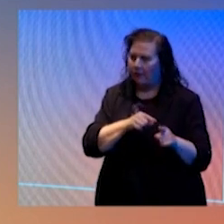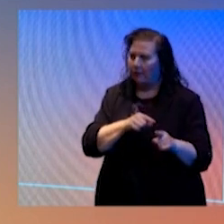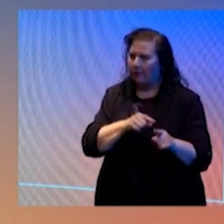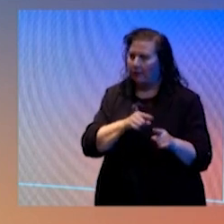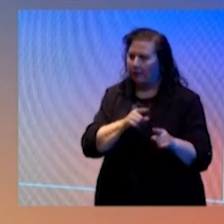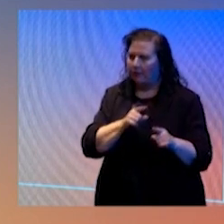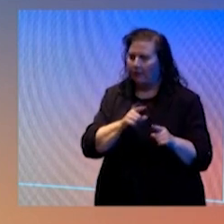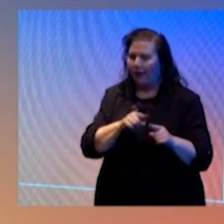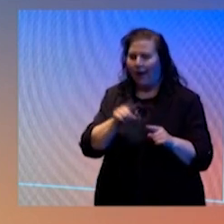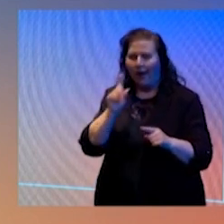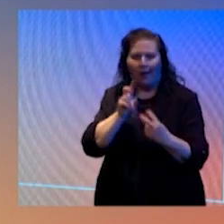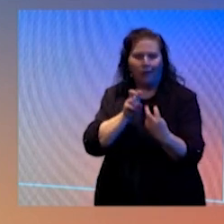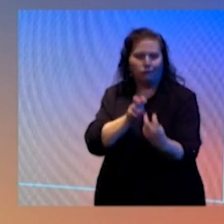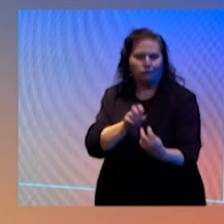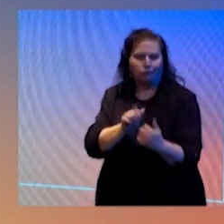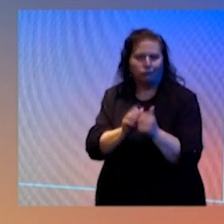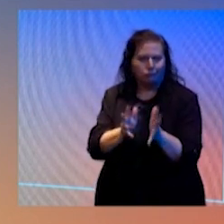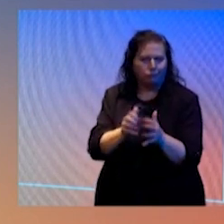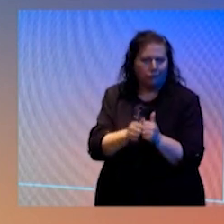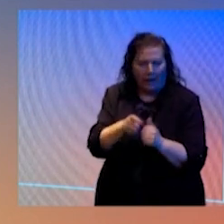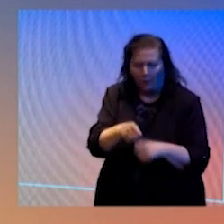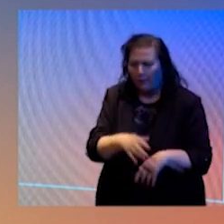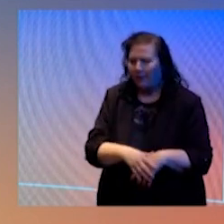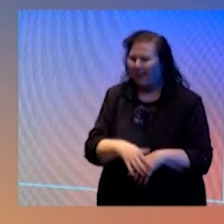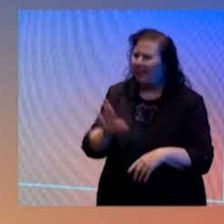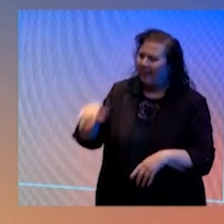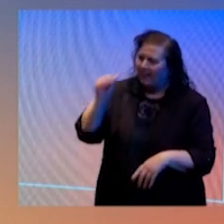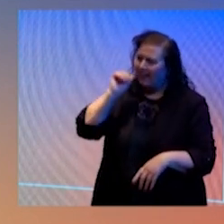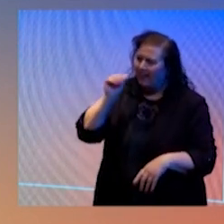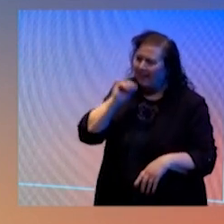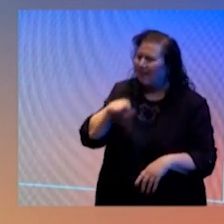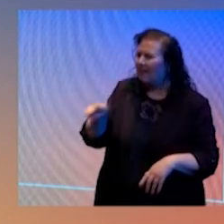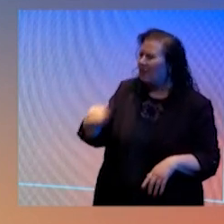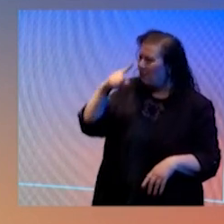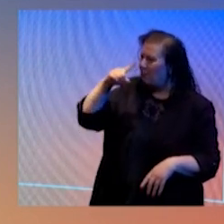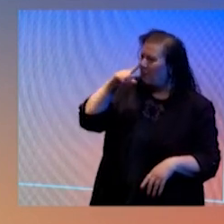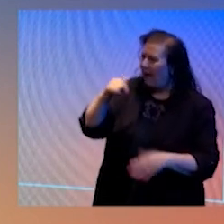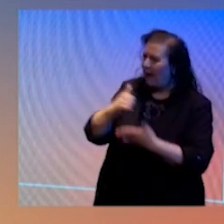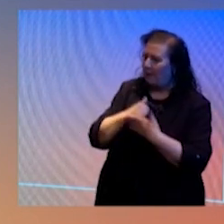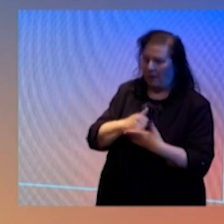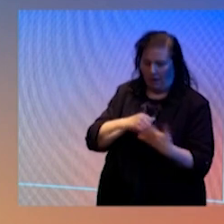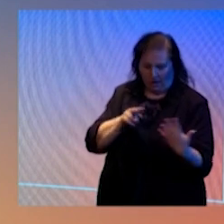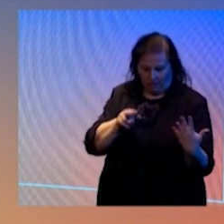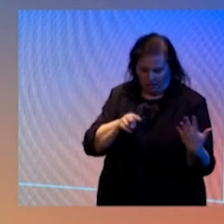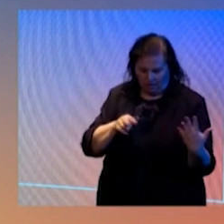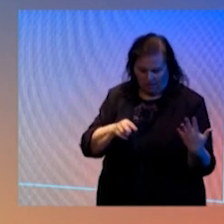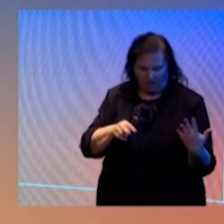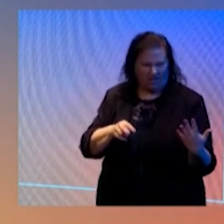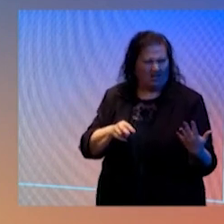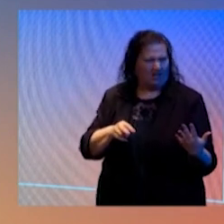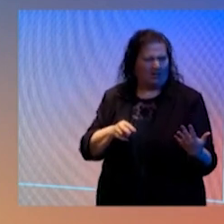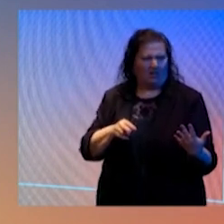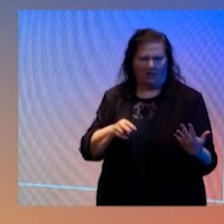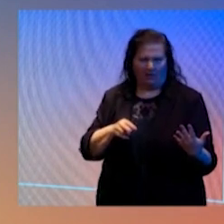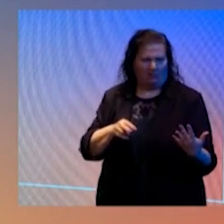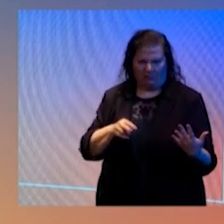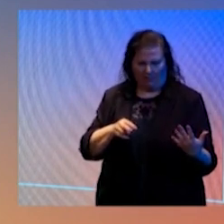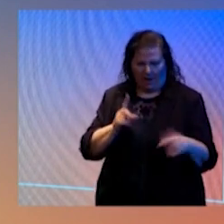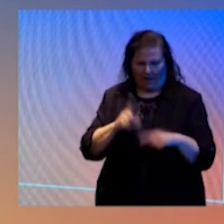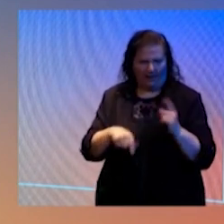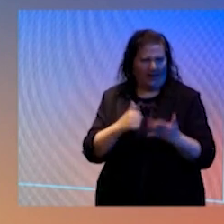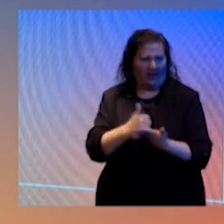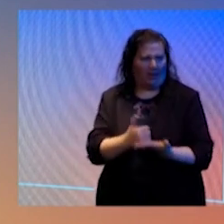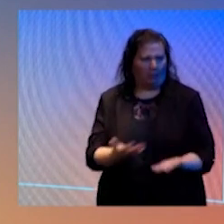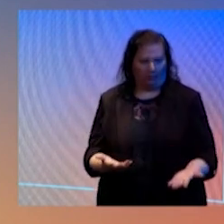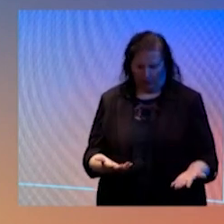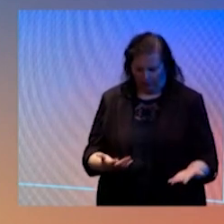little diner with her not long ago, and she said, "Aunt Kathy, can you help me fill this out?" I looked at it for 2 seconds. I said, "No, I really can't. I don't think